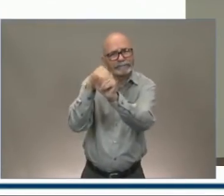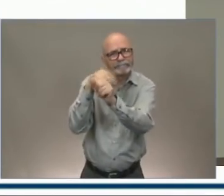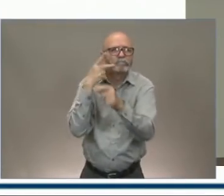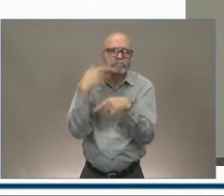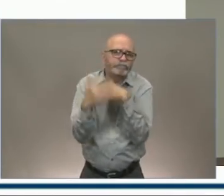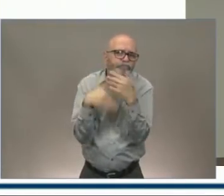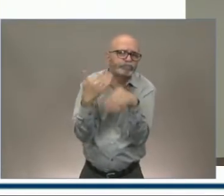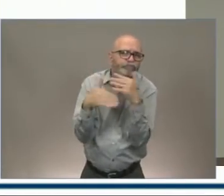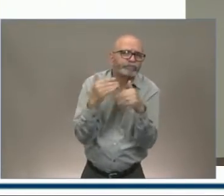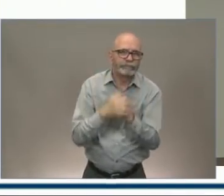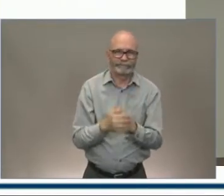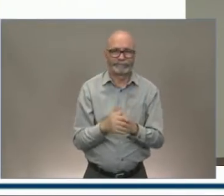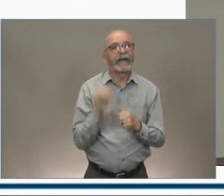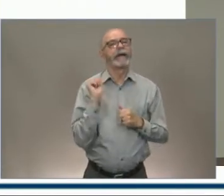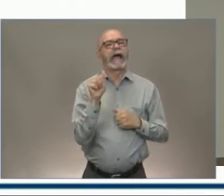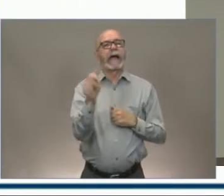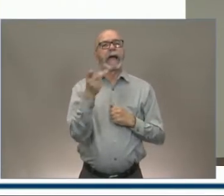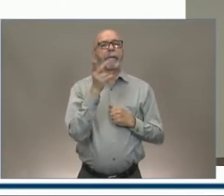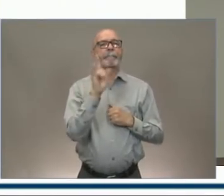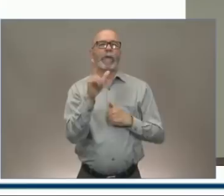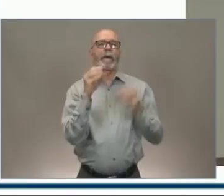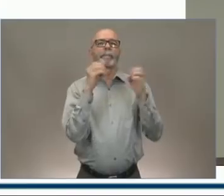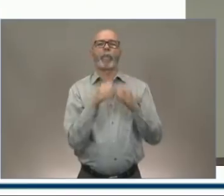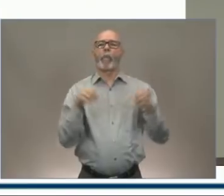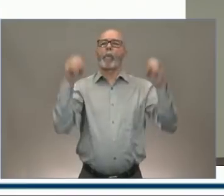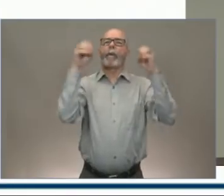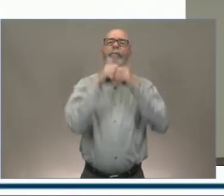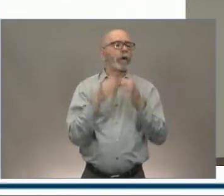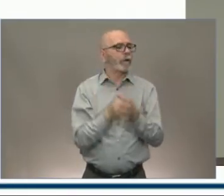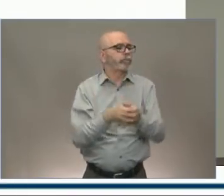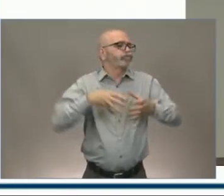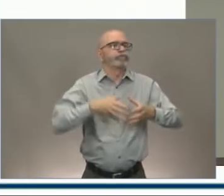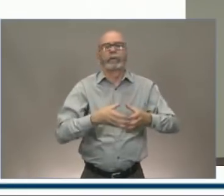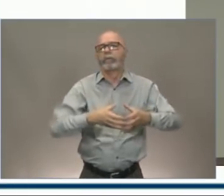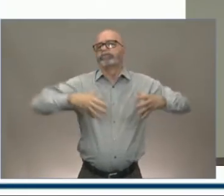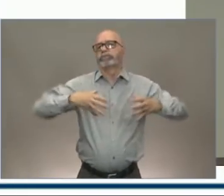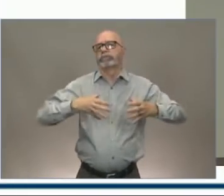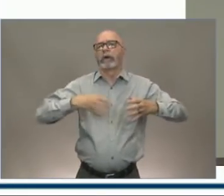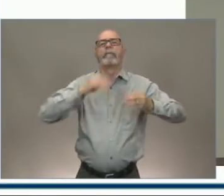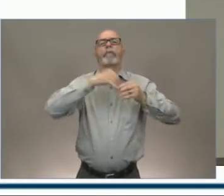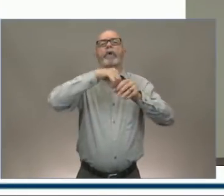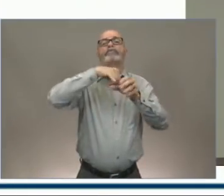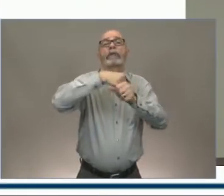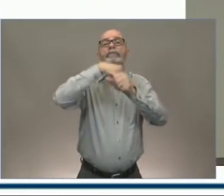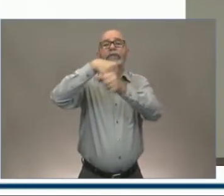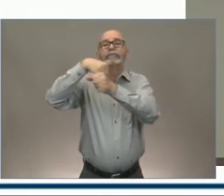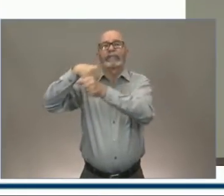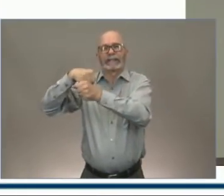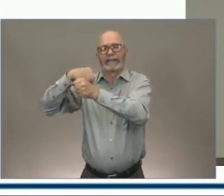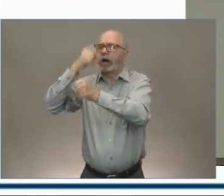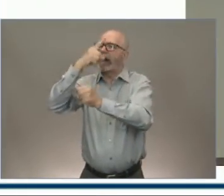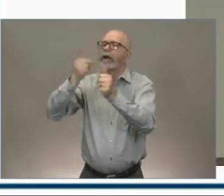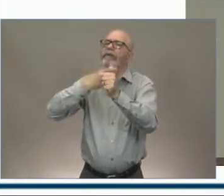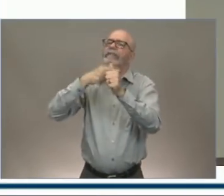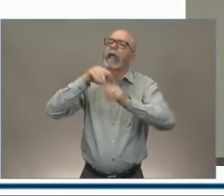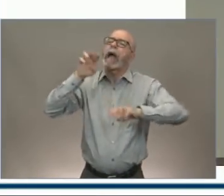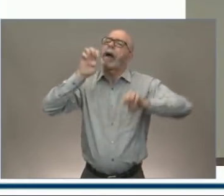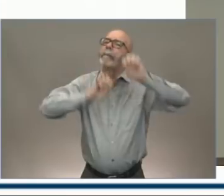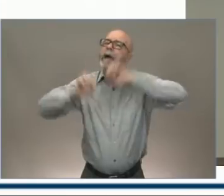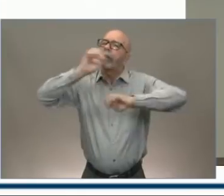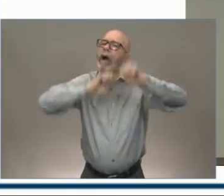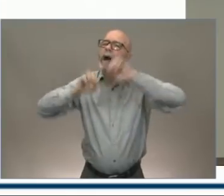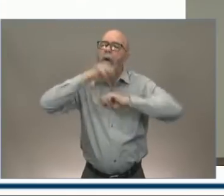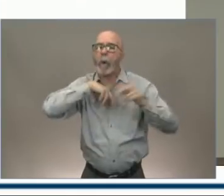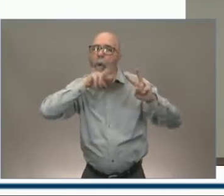up access in a much larger number of pharmacy clinics. We will also soon be moving into our second group